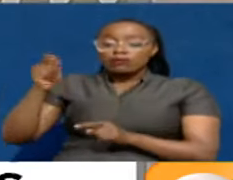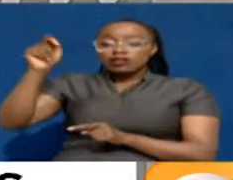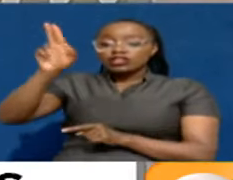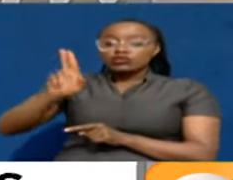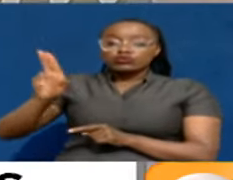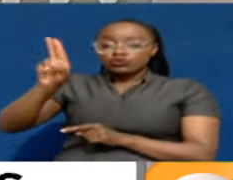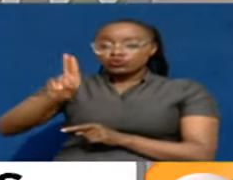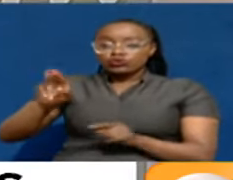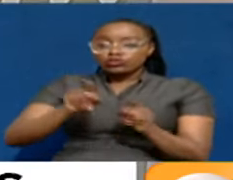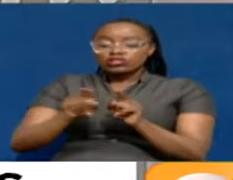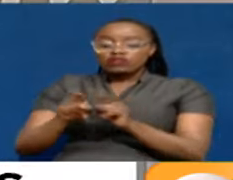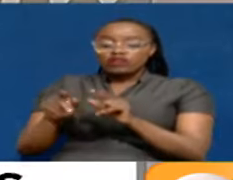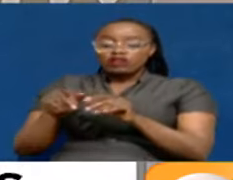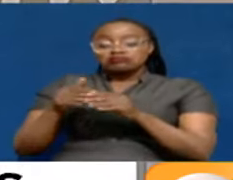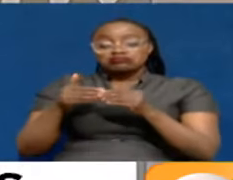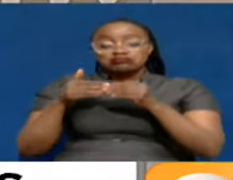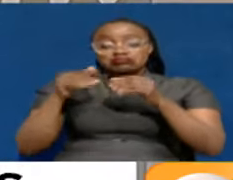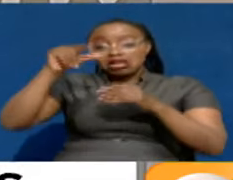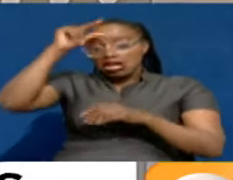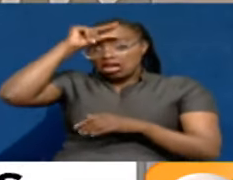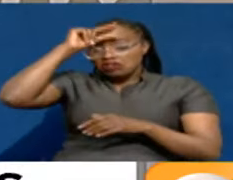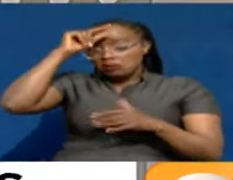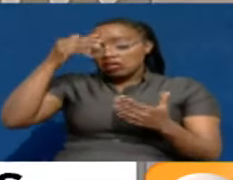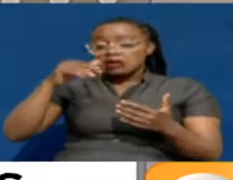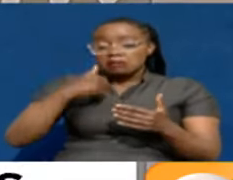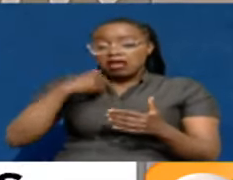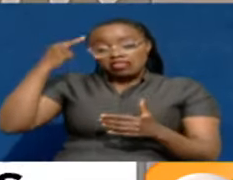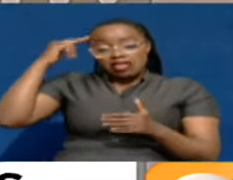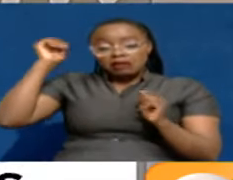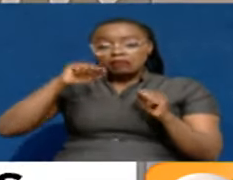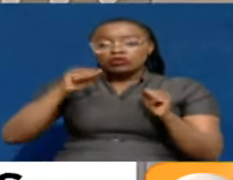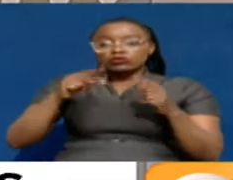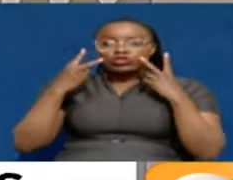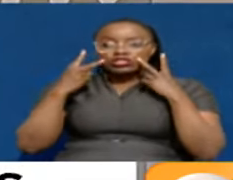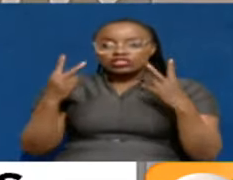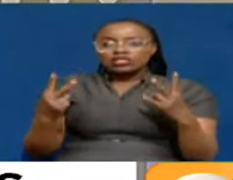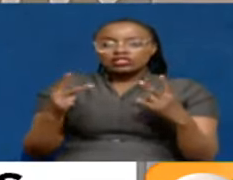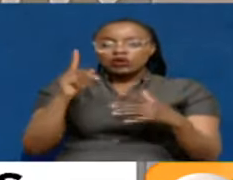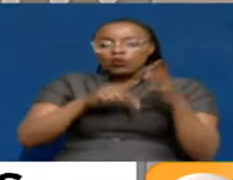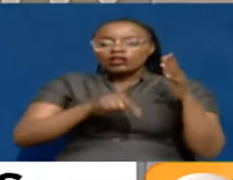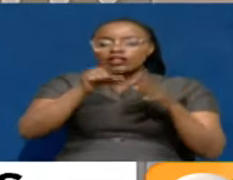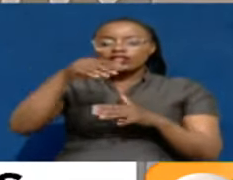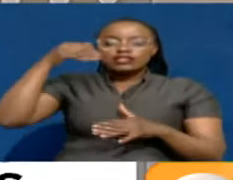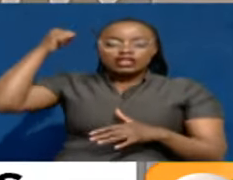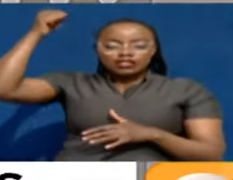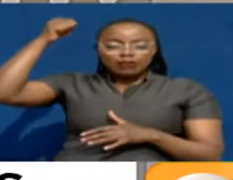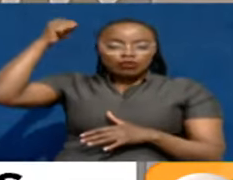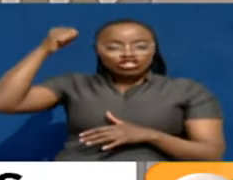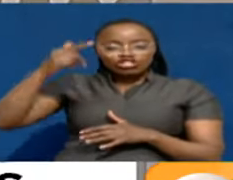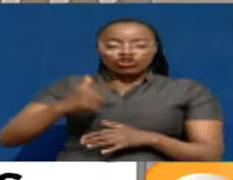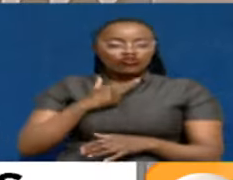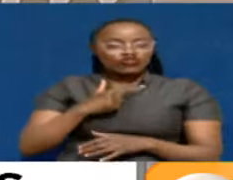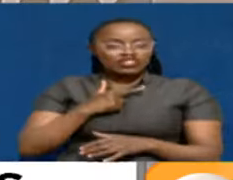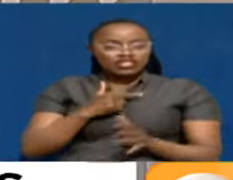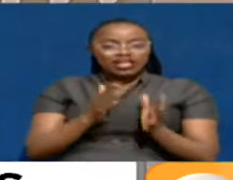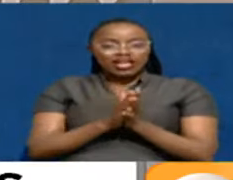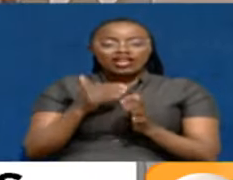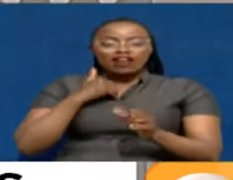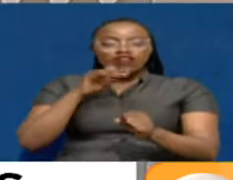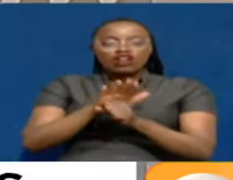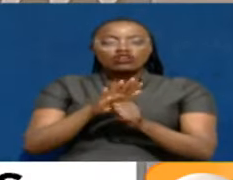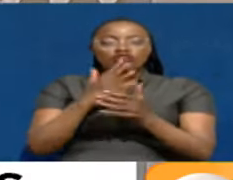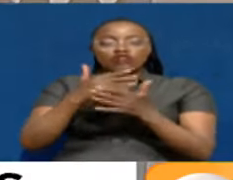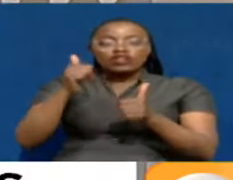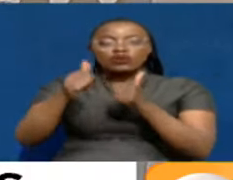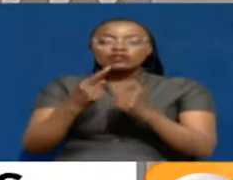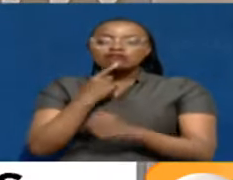Uhuru Kenyatta's administration. So I think we might want to see this for what it is. This is a political trip, and there will be a lot of